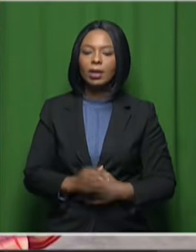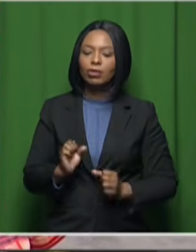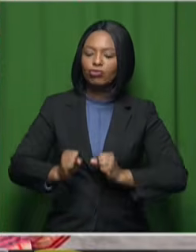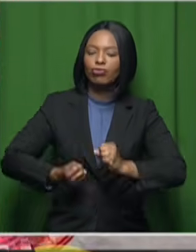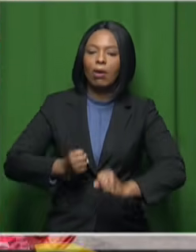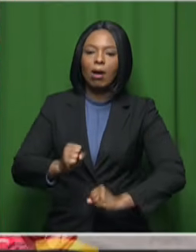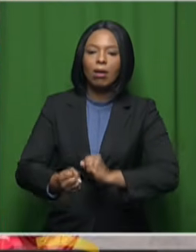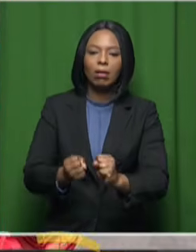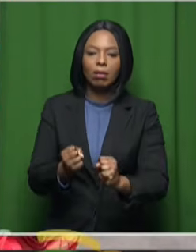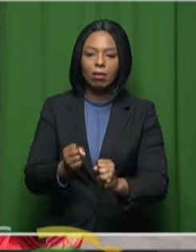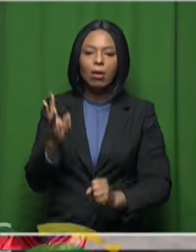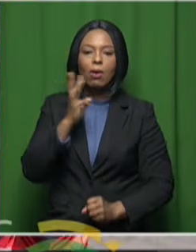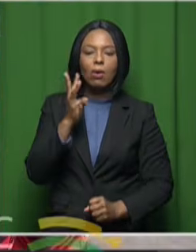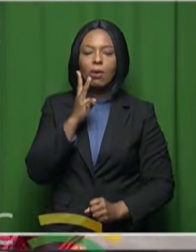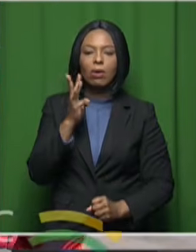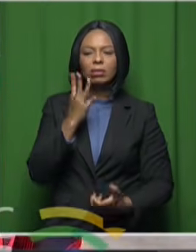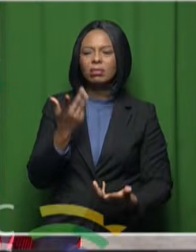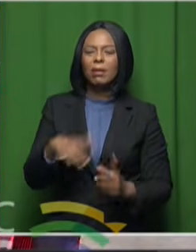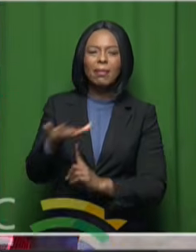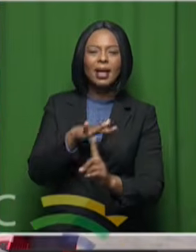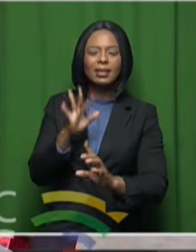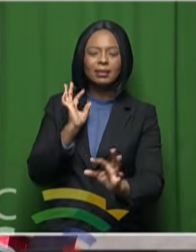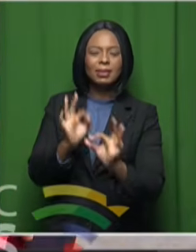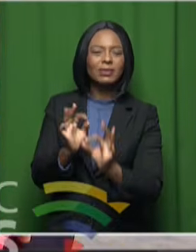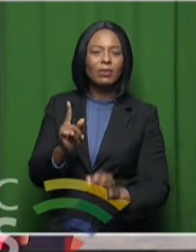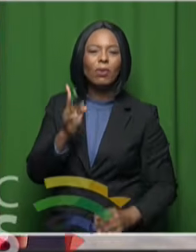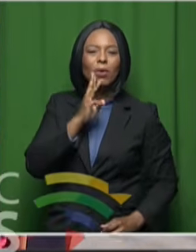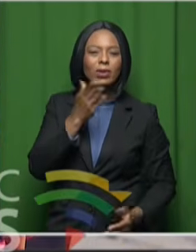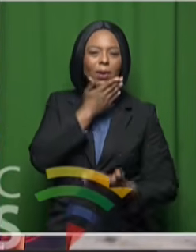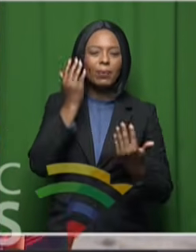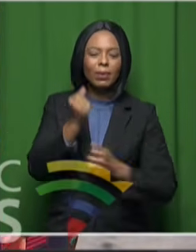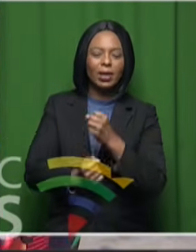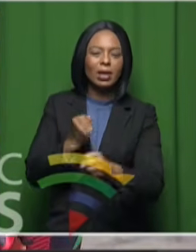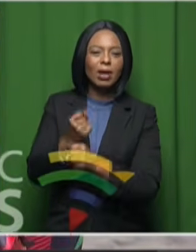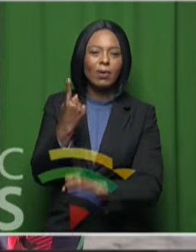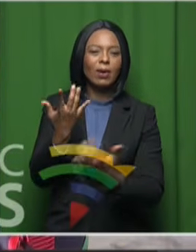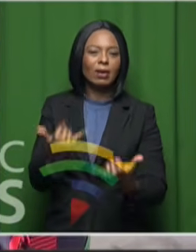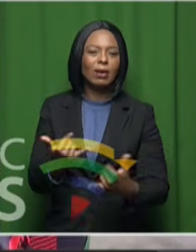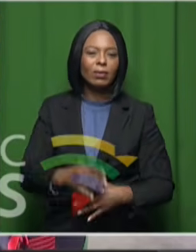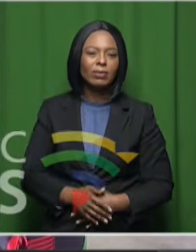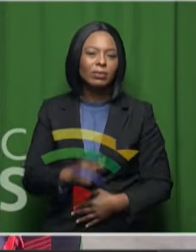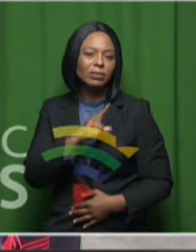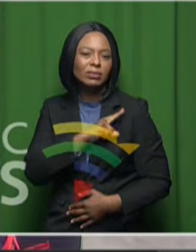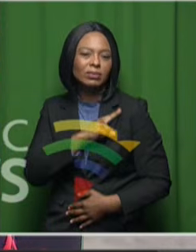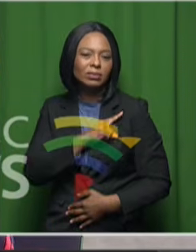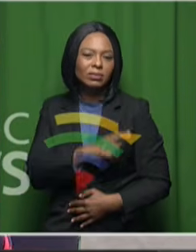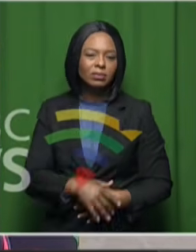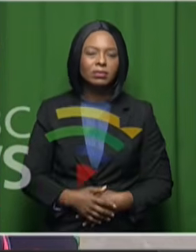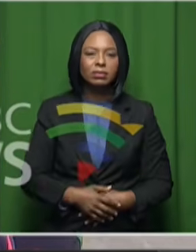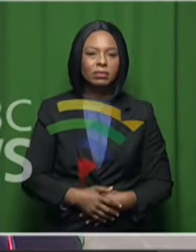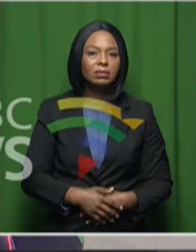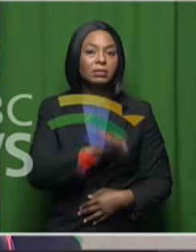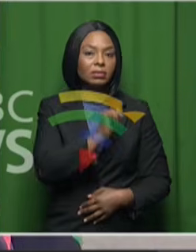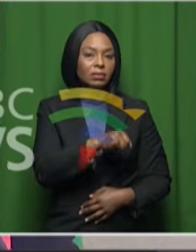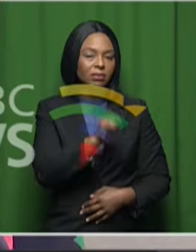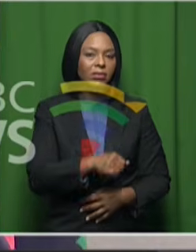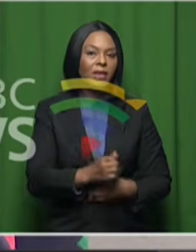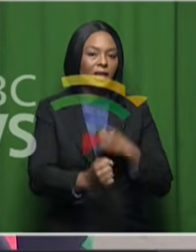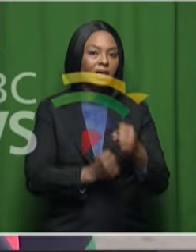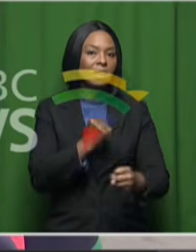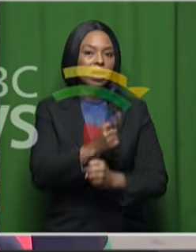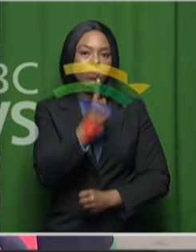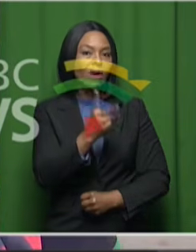this particular area has been without water for about a year now, you've said. Yes, it's for a year now they didn't have